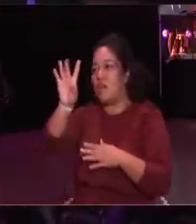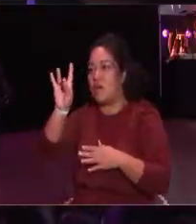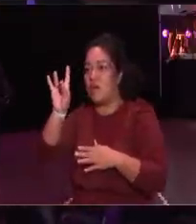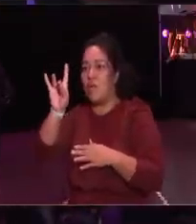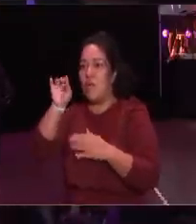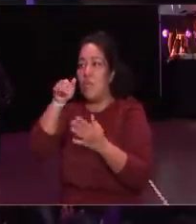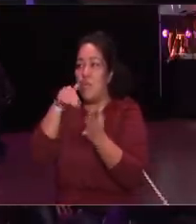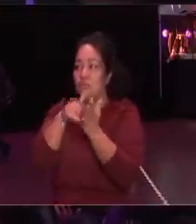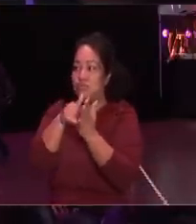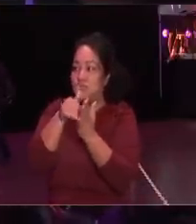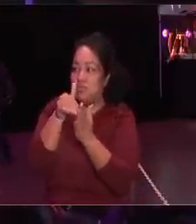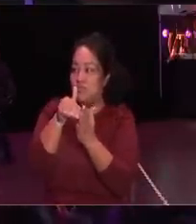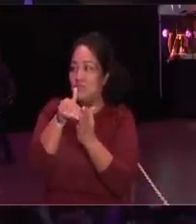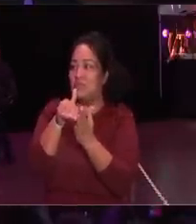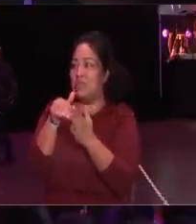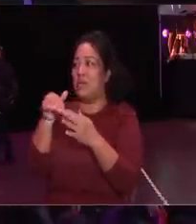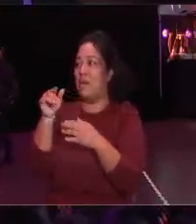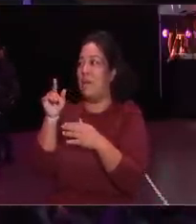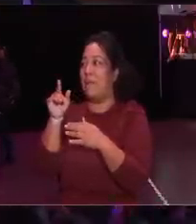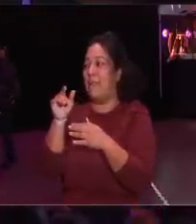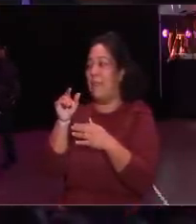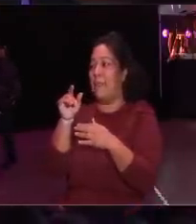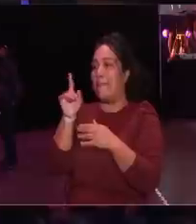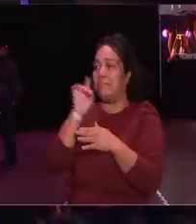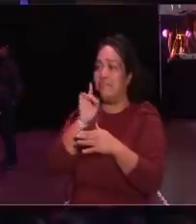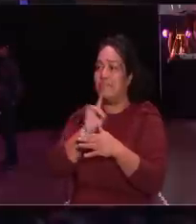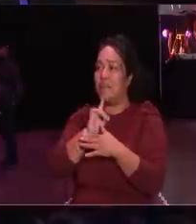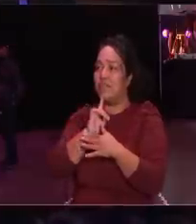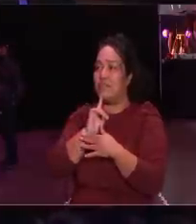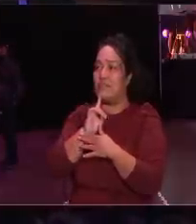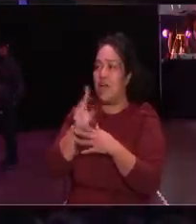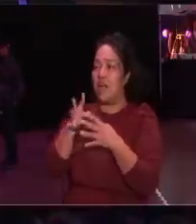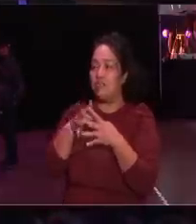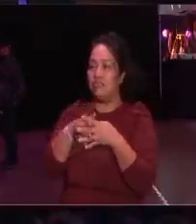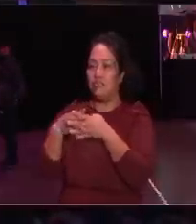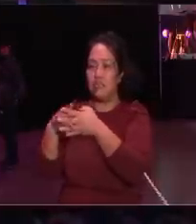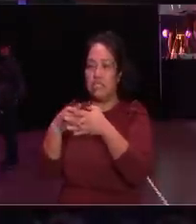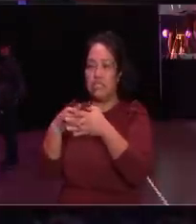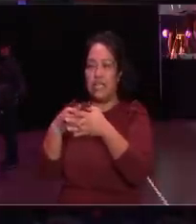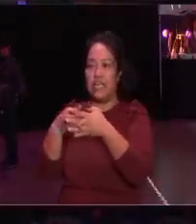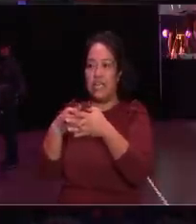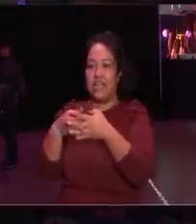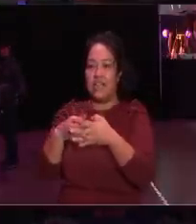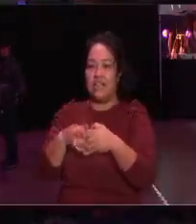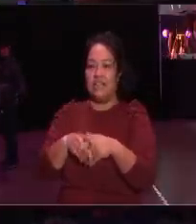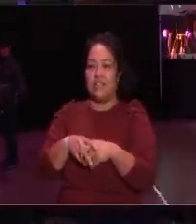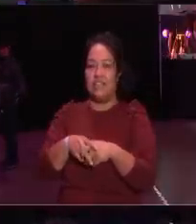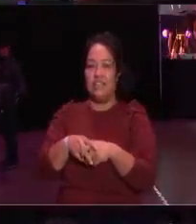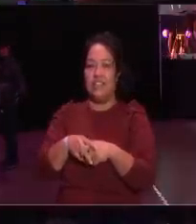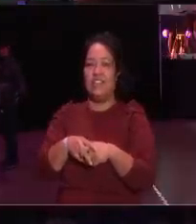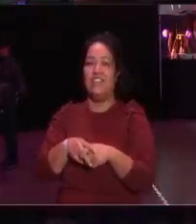de sordos en el mundo. There are 38 million deaf in the United States. En Estados Unidos, perdón.